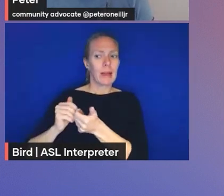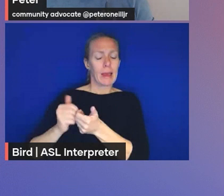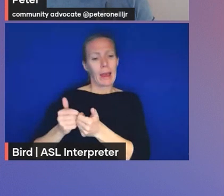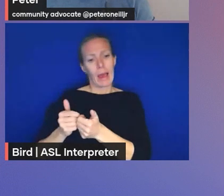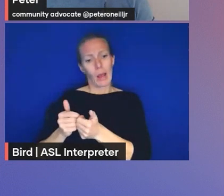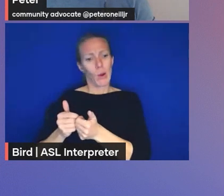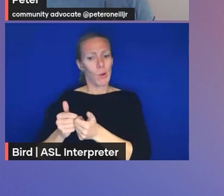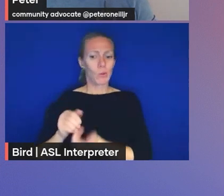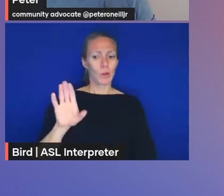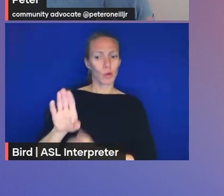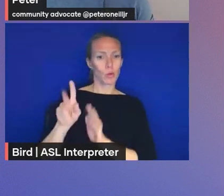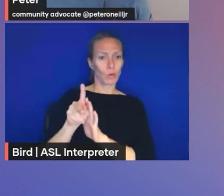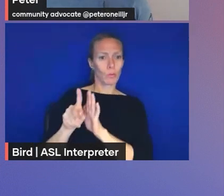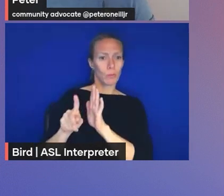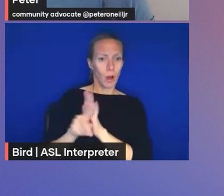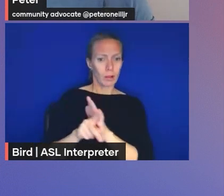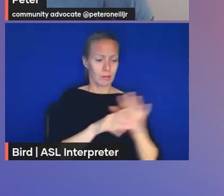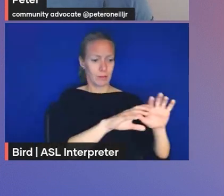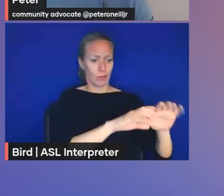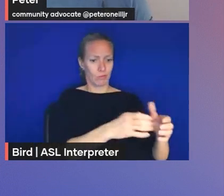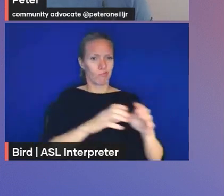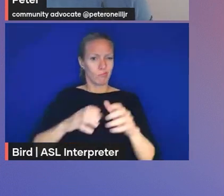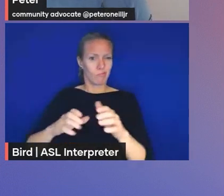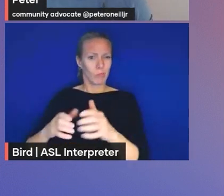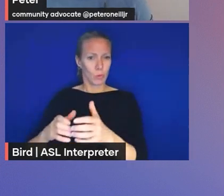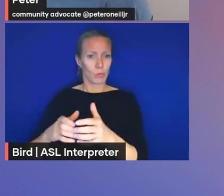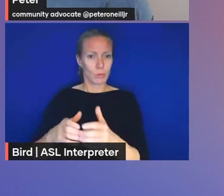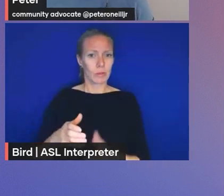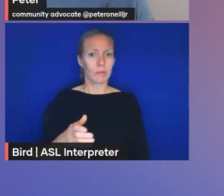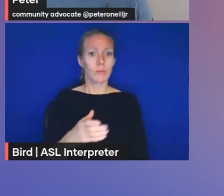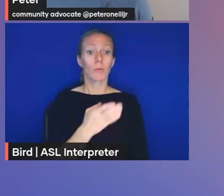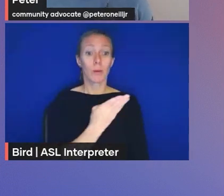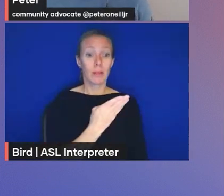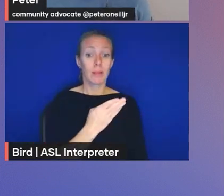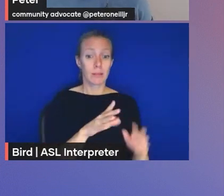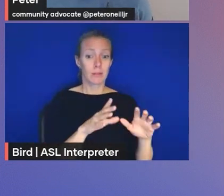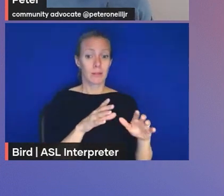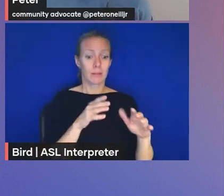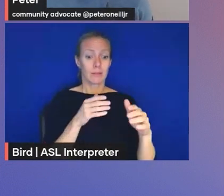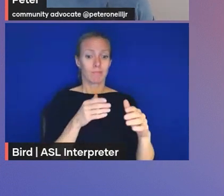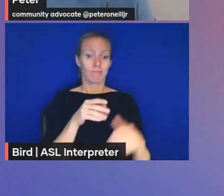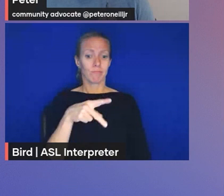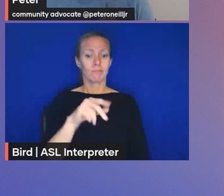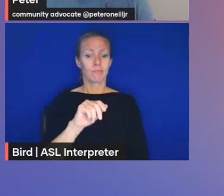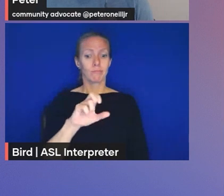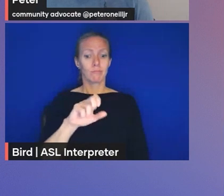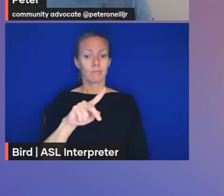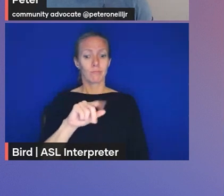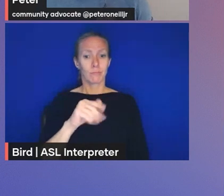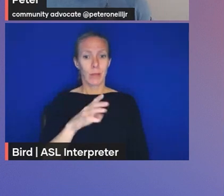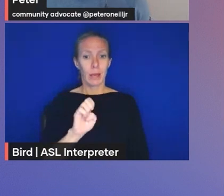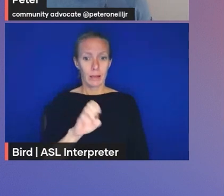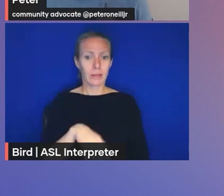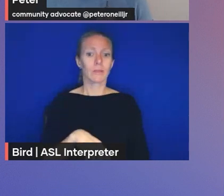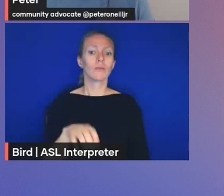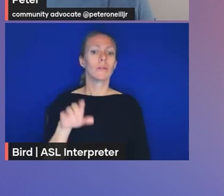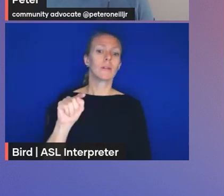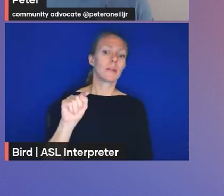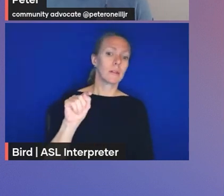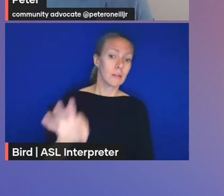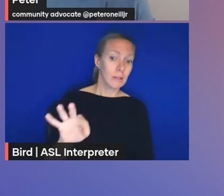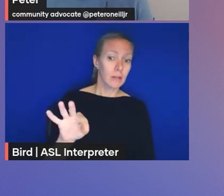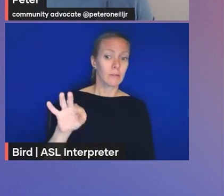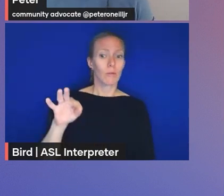your policies are grouped together. So in this package, I have we're in the Terraform package, we're in policies, and we're in public ingress. So